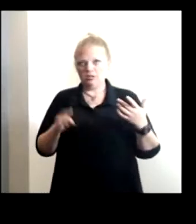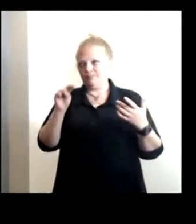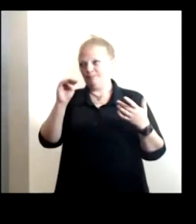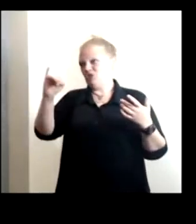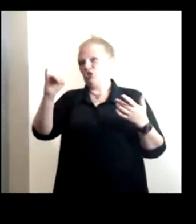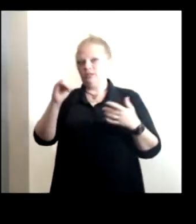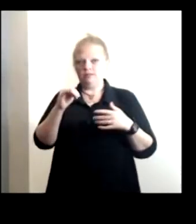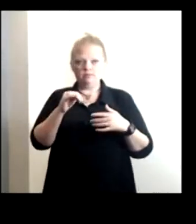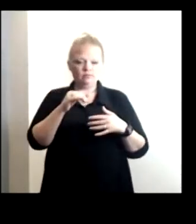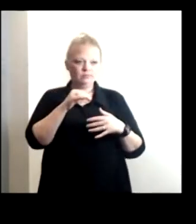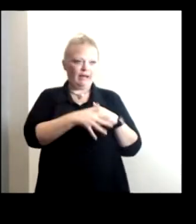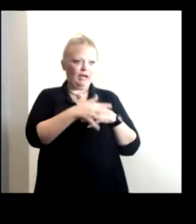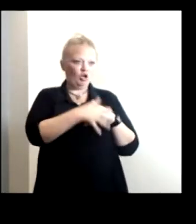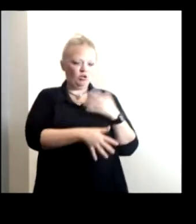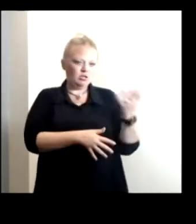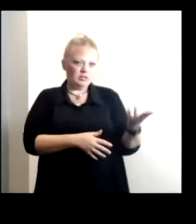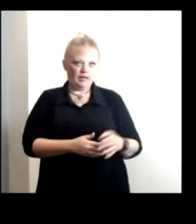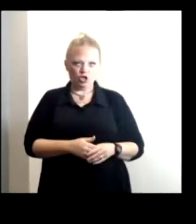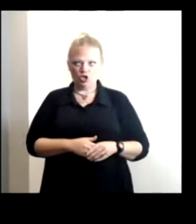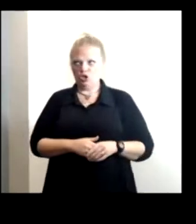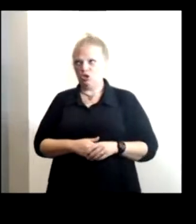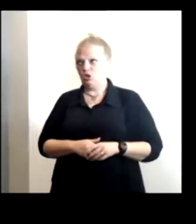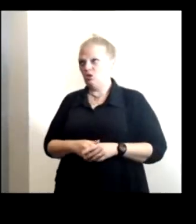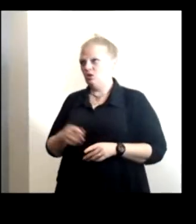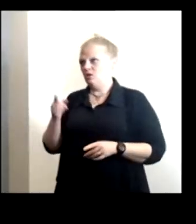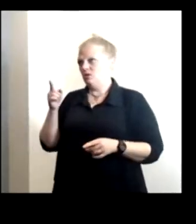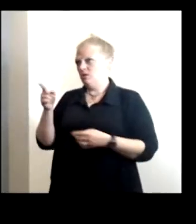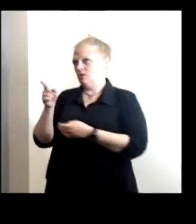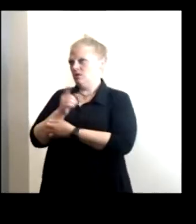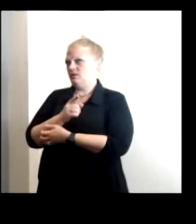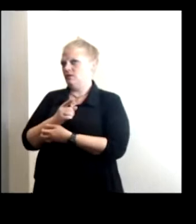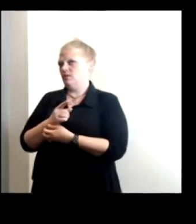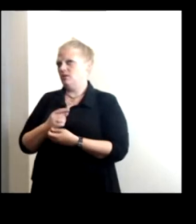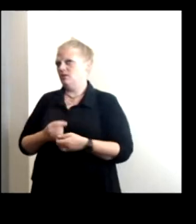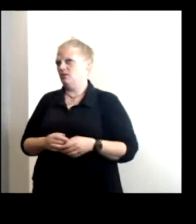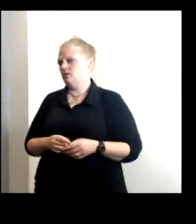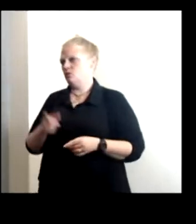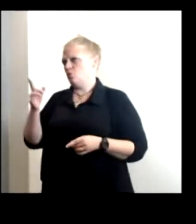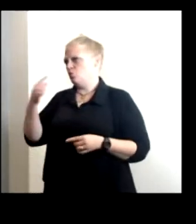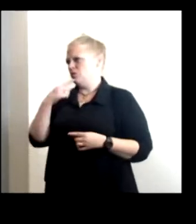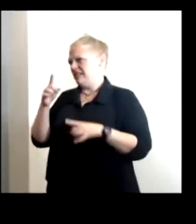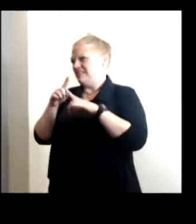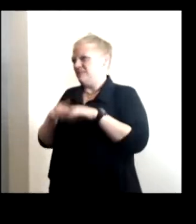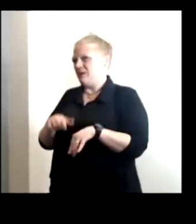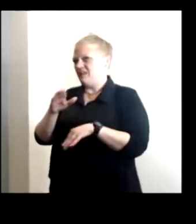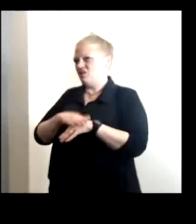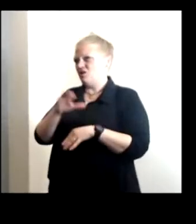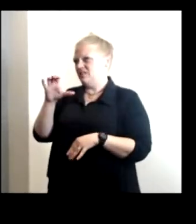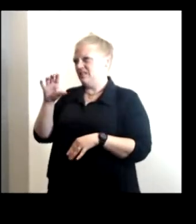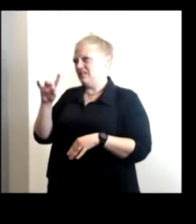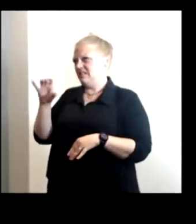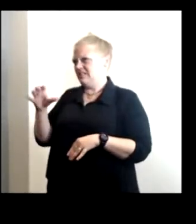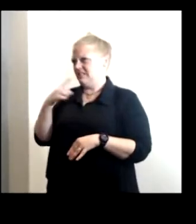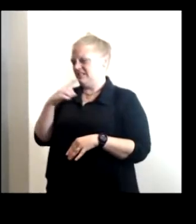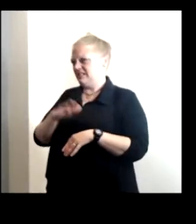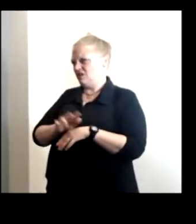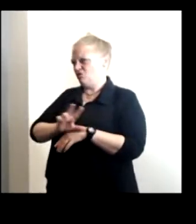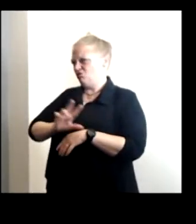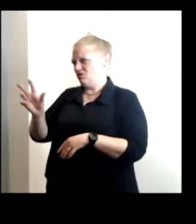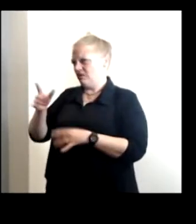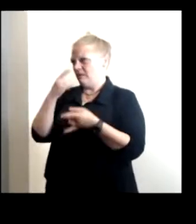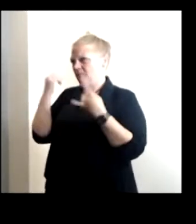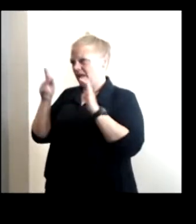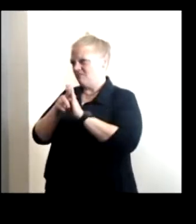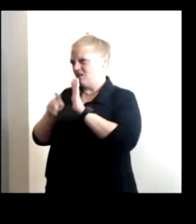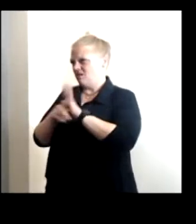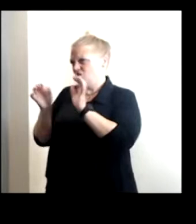Michigan. Jeff, you were next, and I'll come back to Marley. You hinted that depending on what the CDC says at 3 o'clock, the mask policy could change